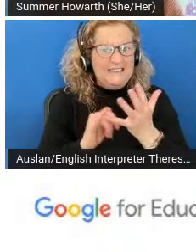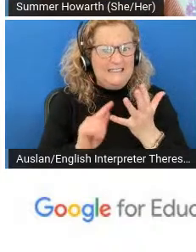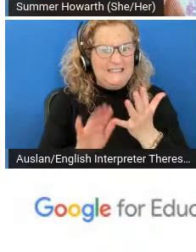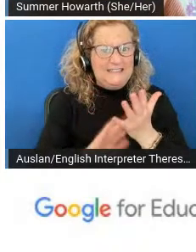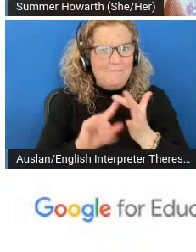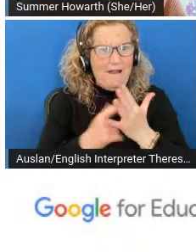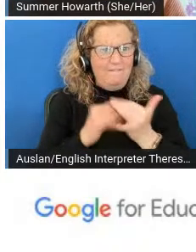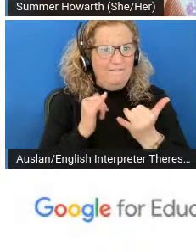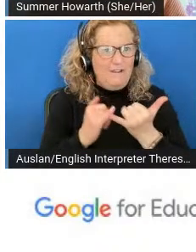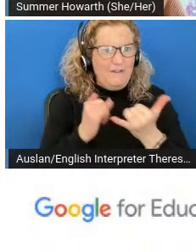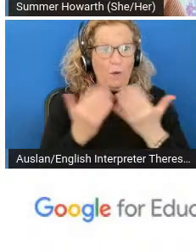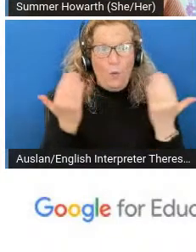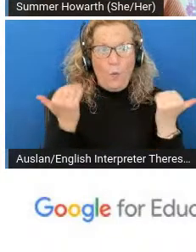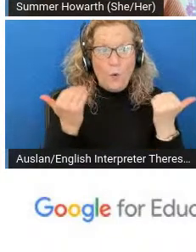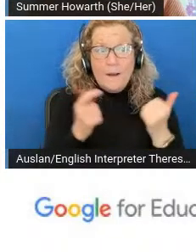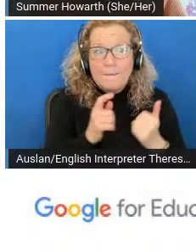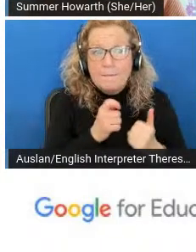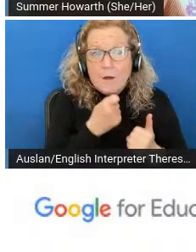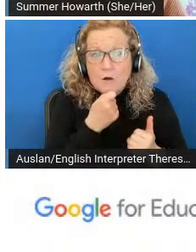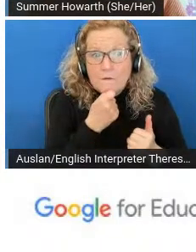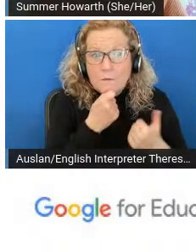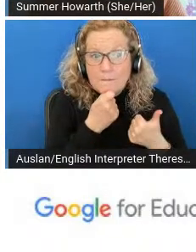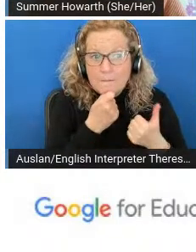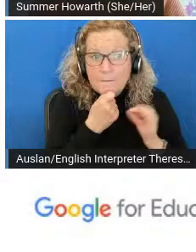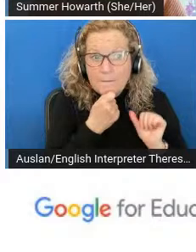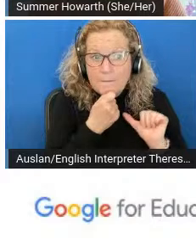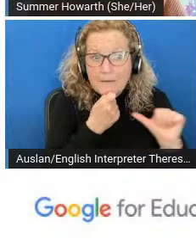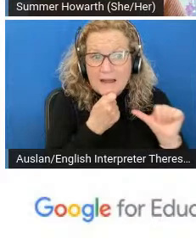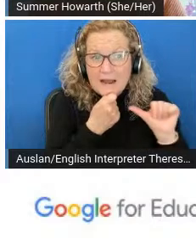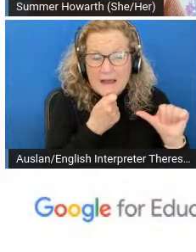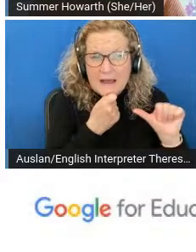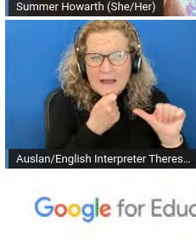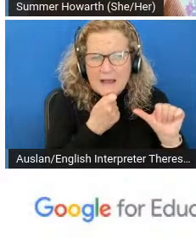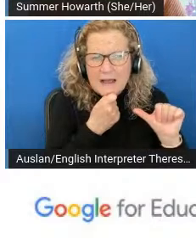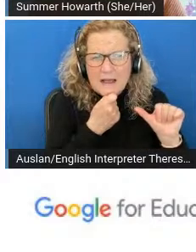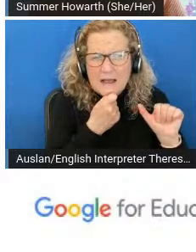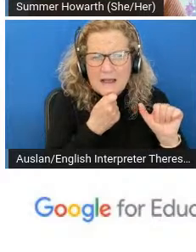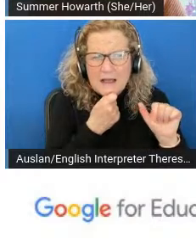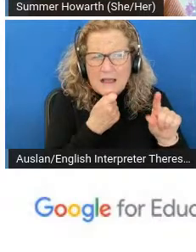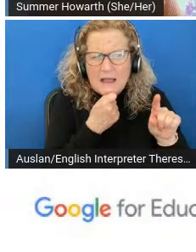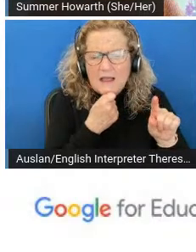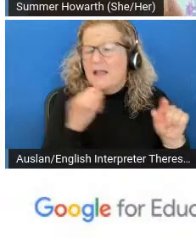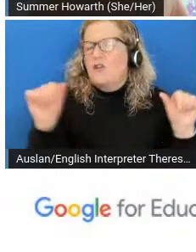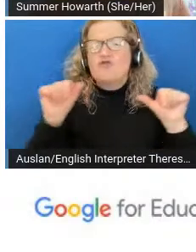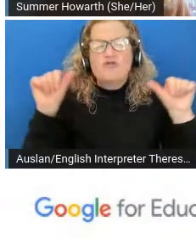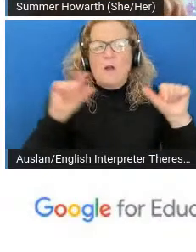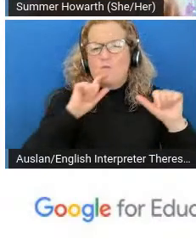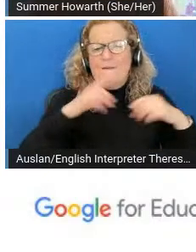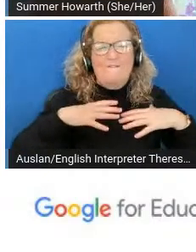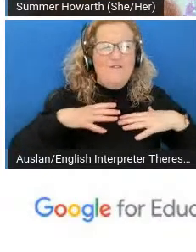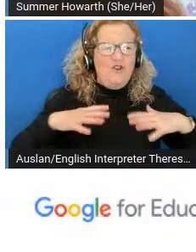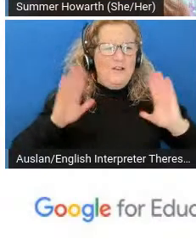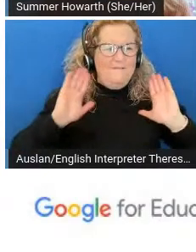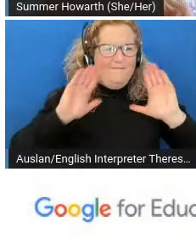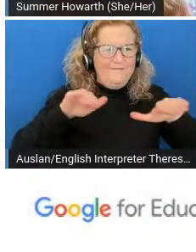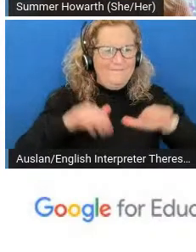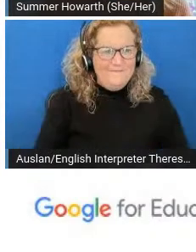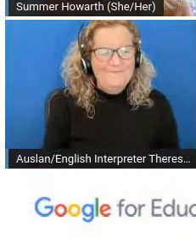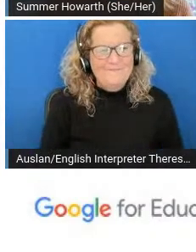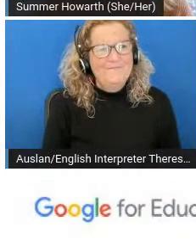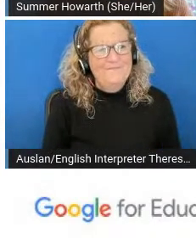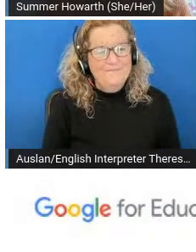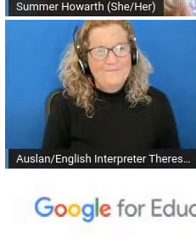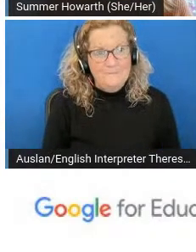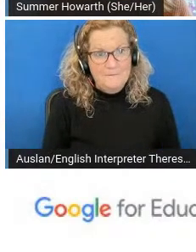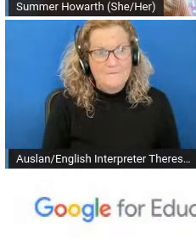microphone, Chris? I think we are okay. There's a little bit of shadow. It's okay. We'll be fine. Okay.